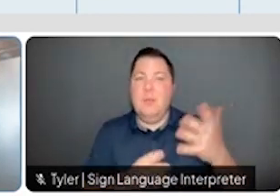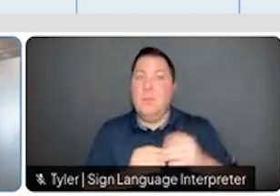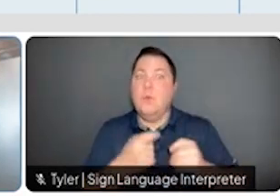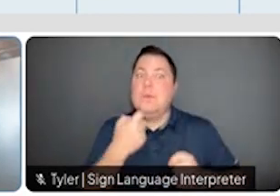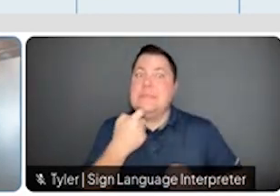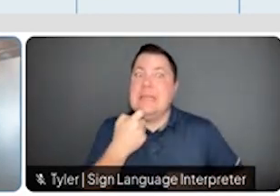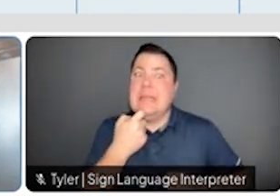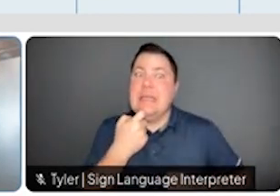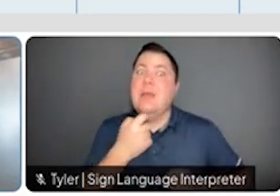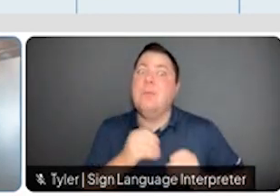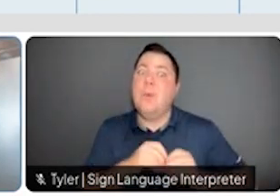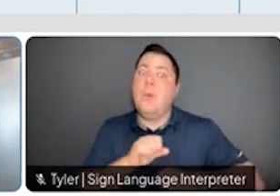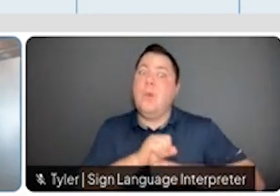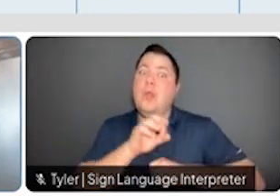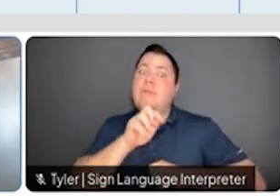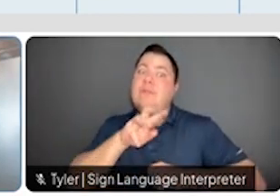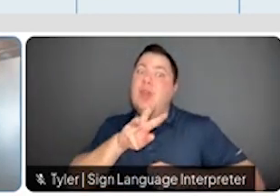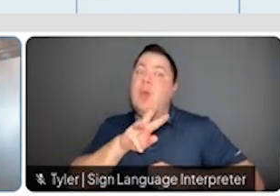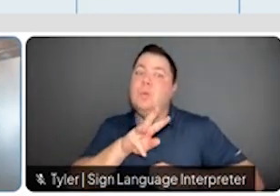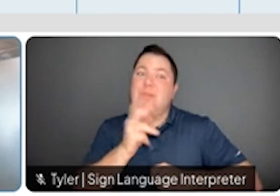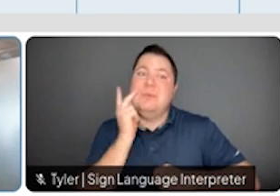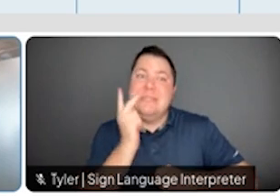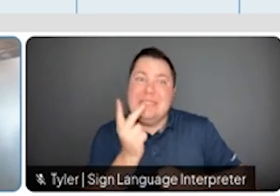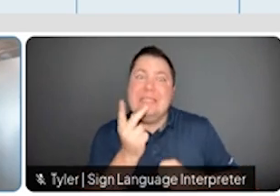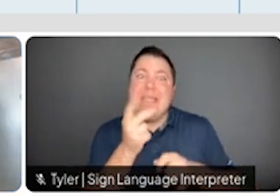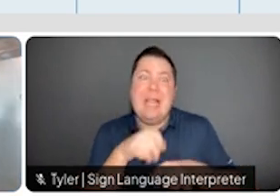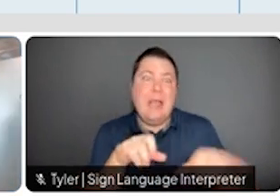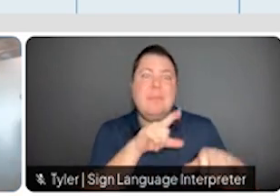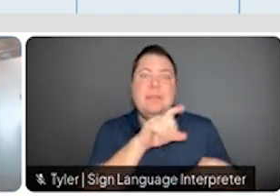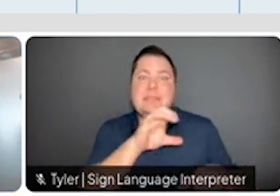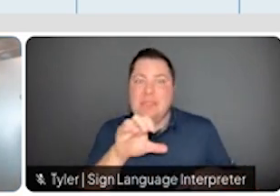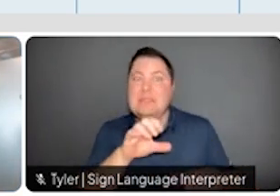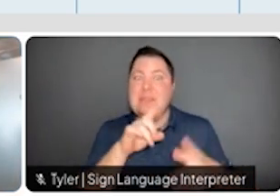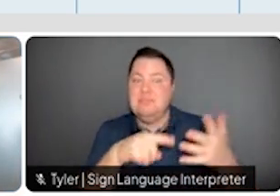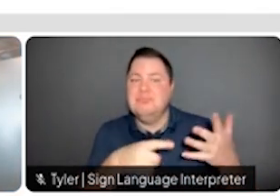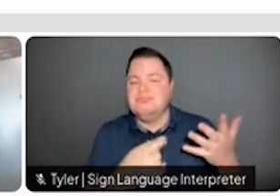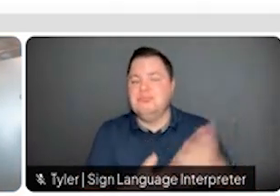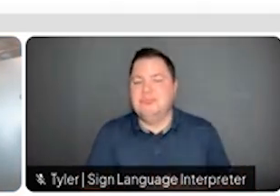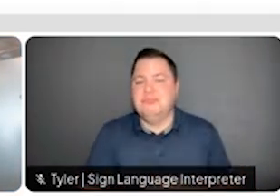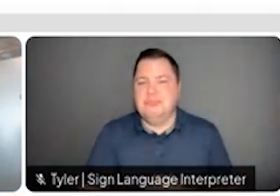out workflows commonly seen in LLCs such as distributions.